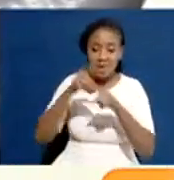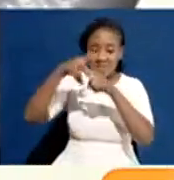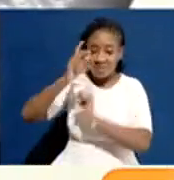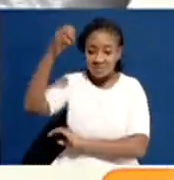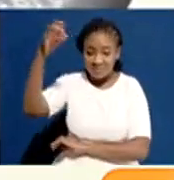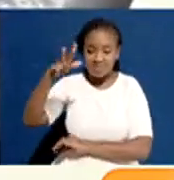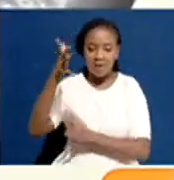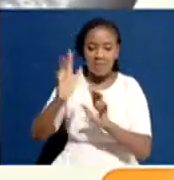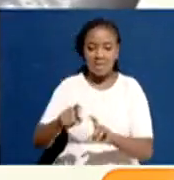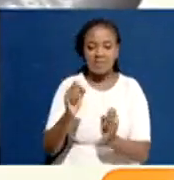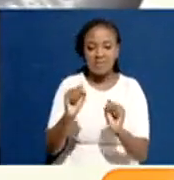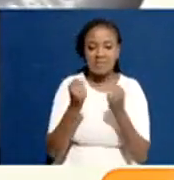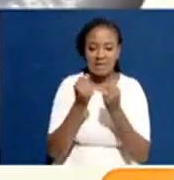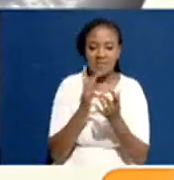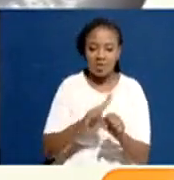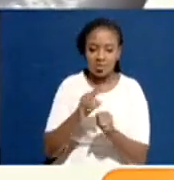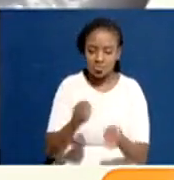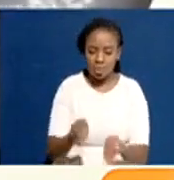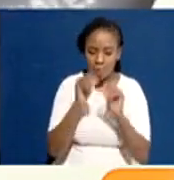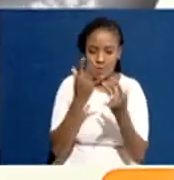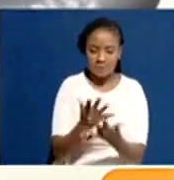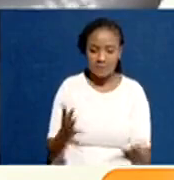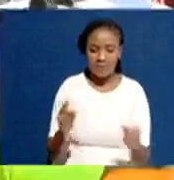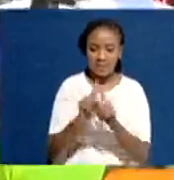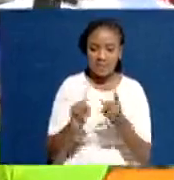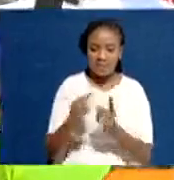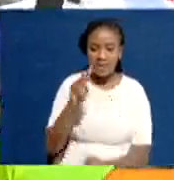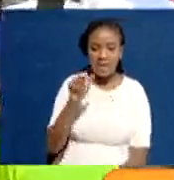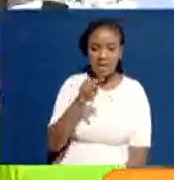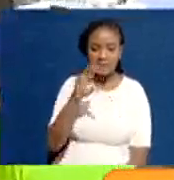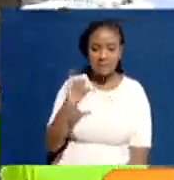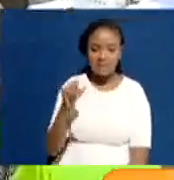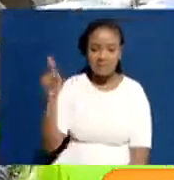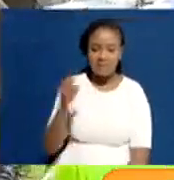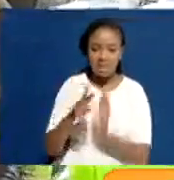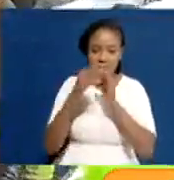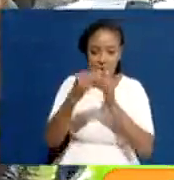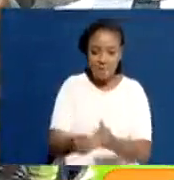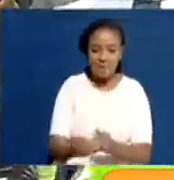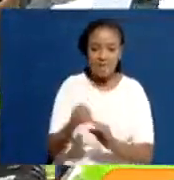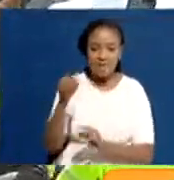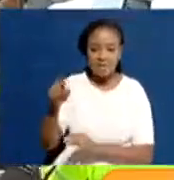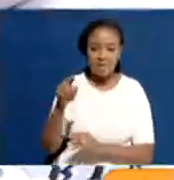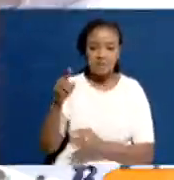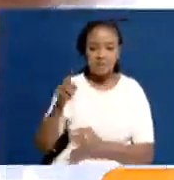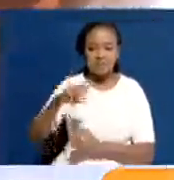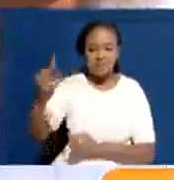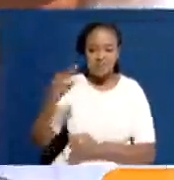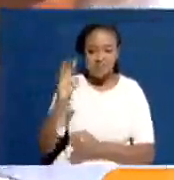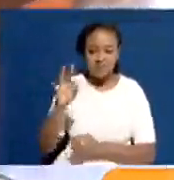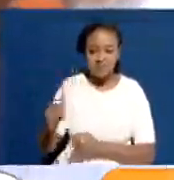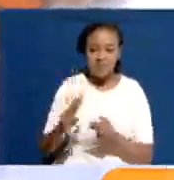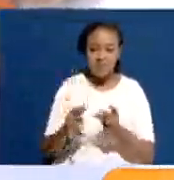The presenters were led by Nancy Nana Kwamboka, who heads the Nyanza Region State Radio Stations, Victor Juma, head of Ramogi FM,